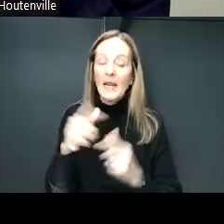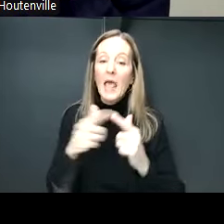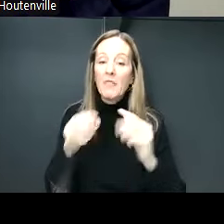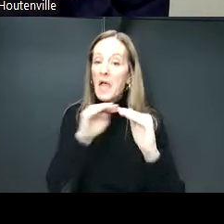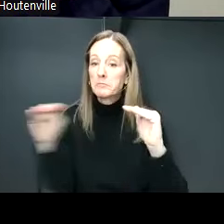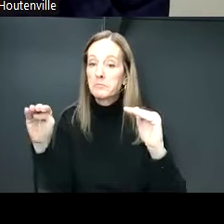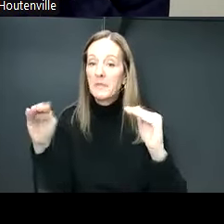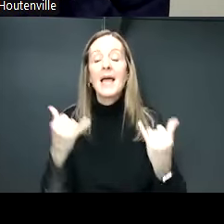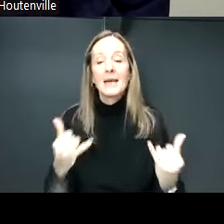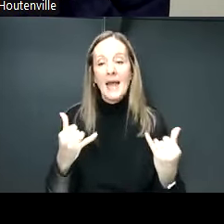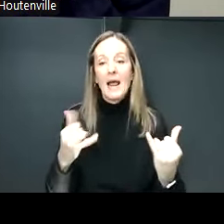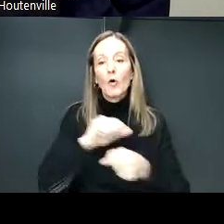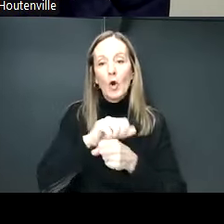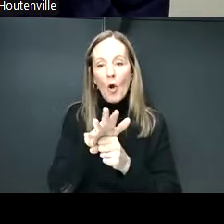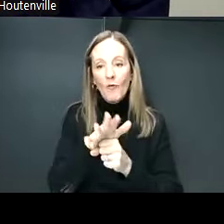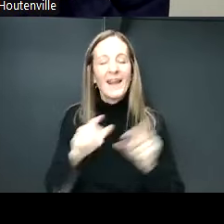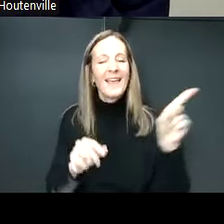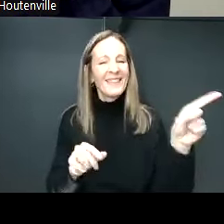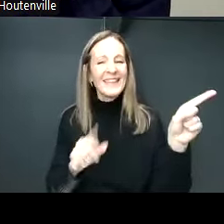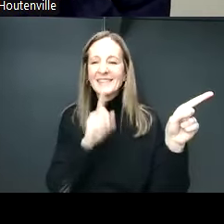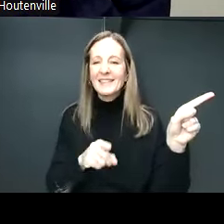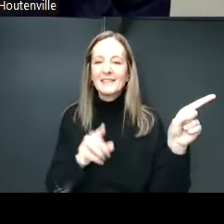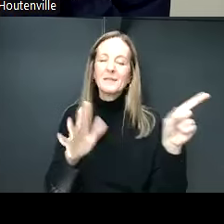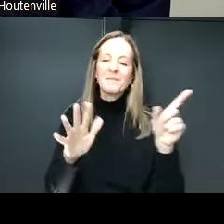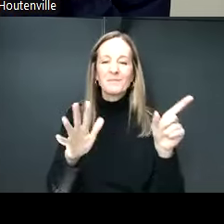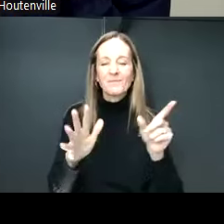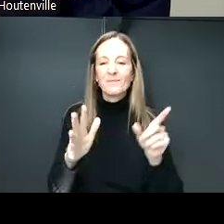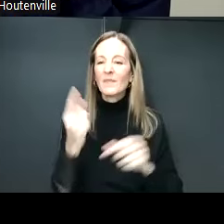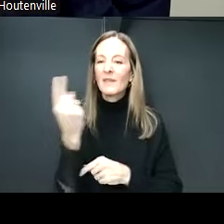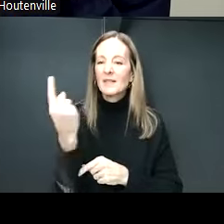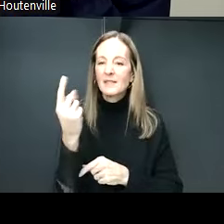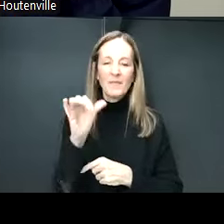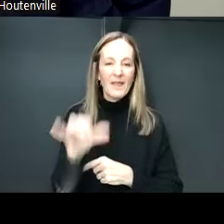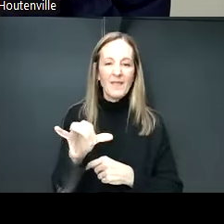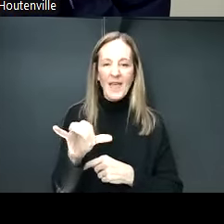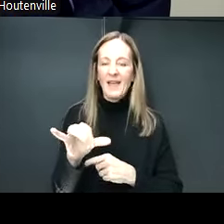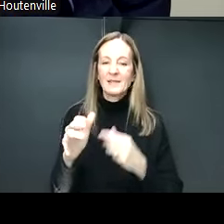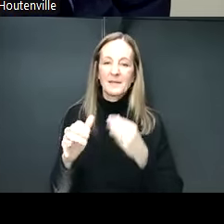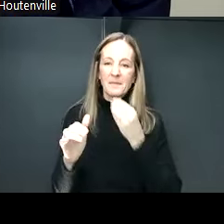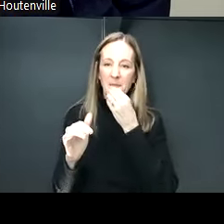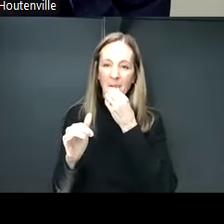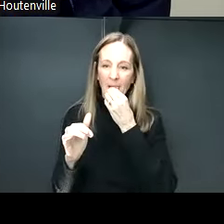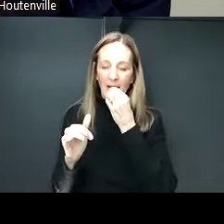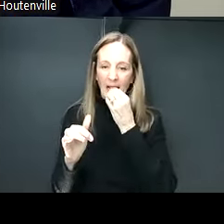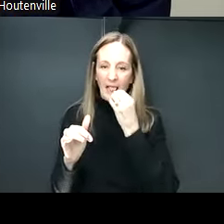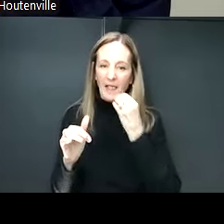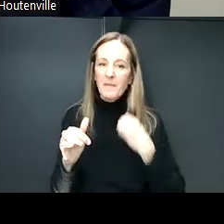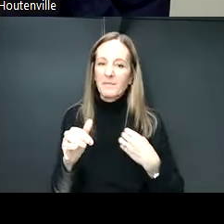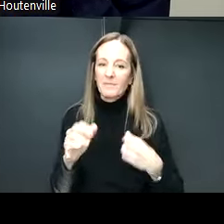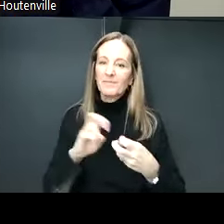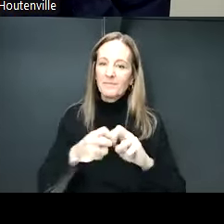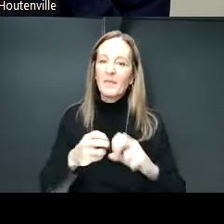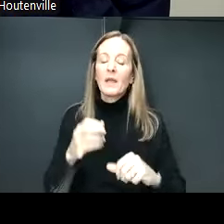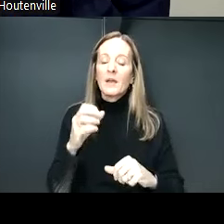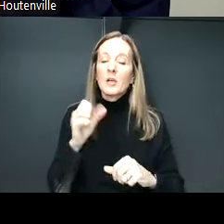there's this, and this is kind of something that's kind of emblematic. so we see the rise